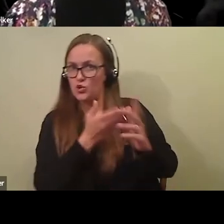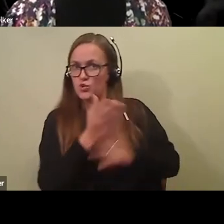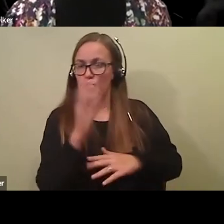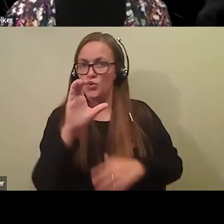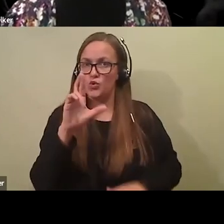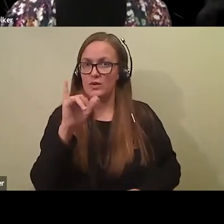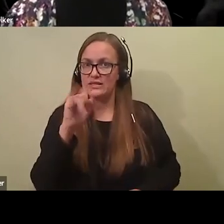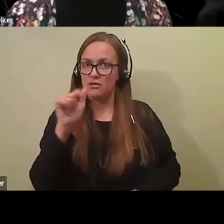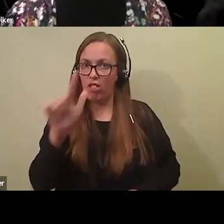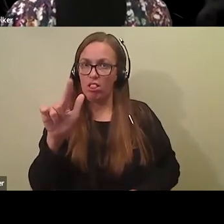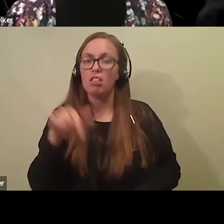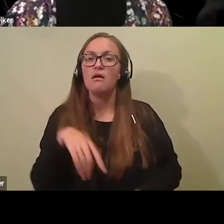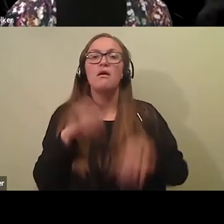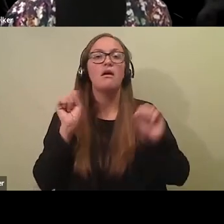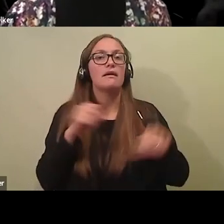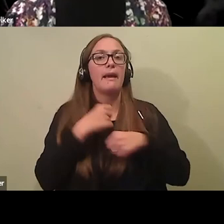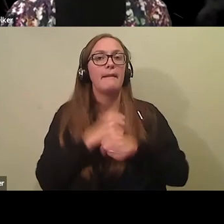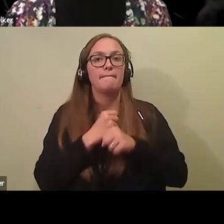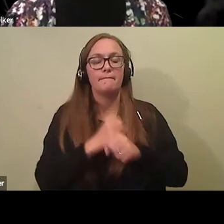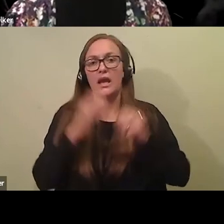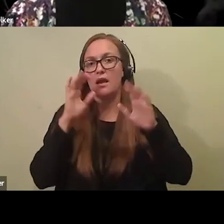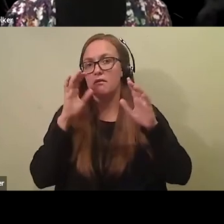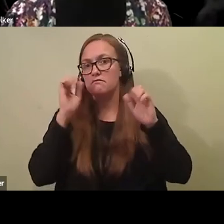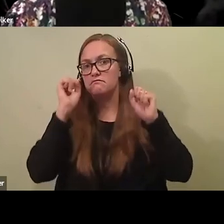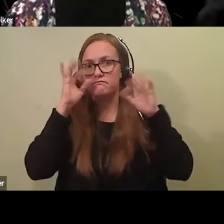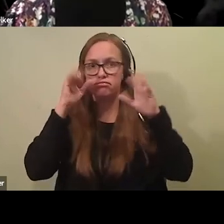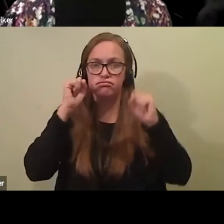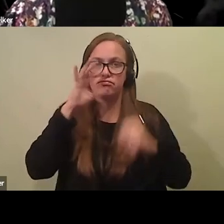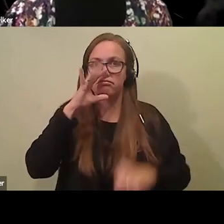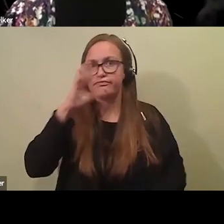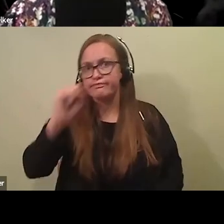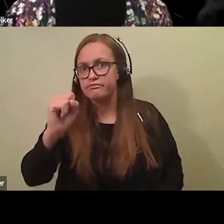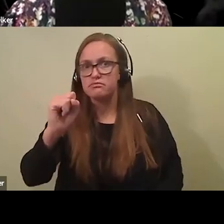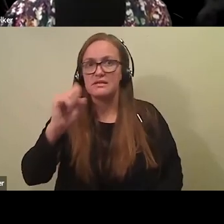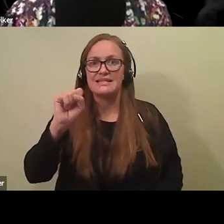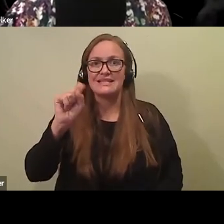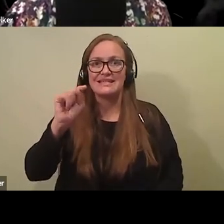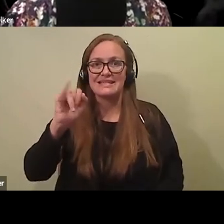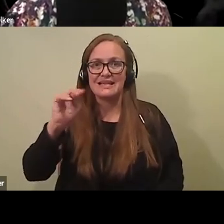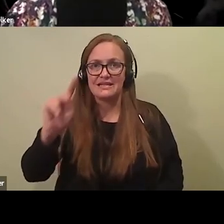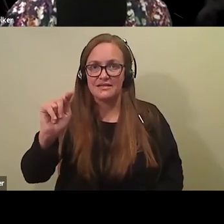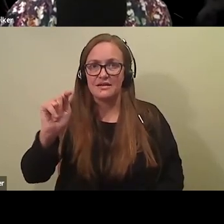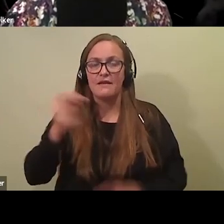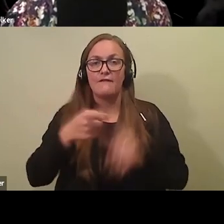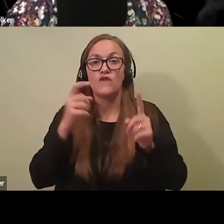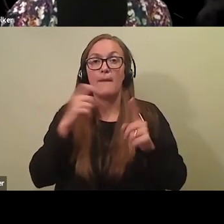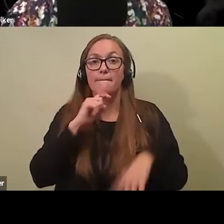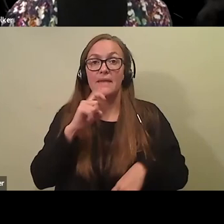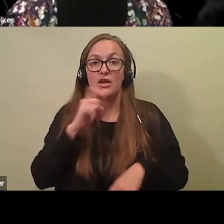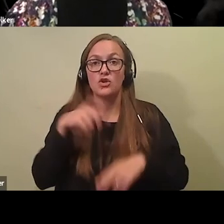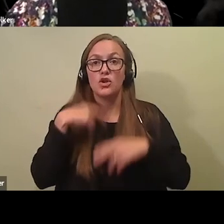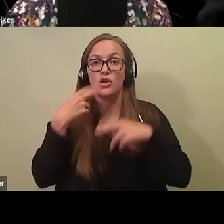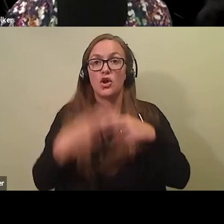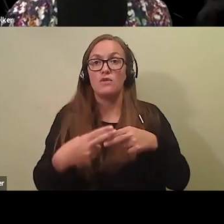they can make these amazing stents out of metals called nitinol, or compounds called nitinol